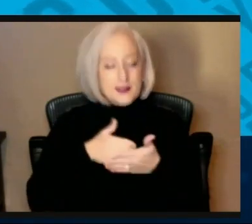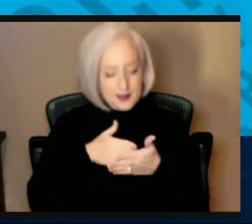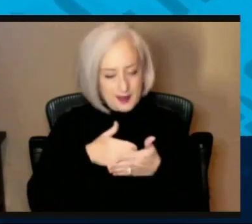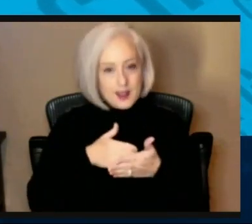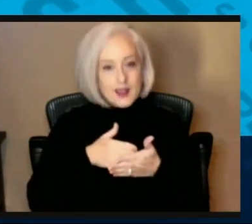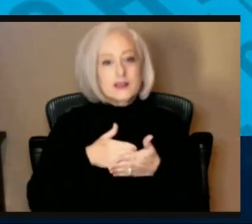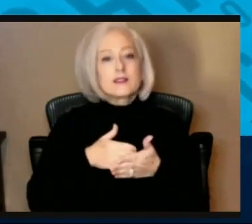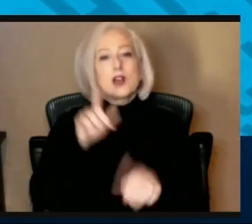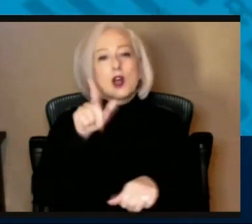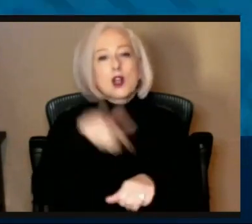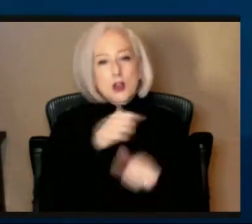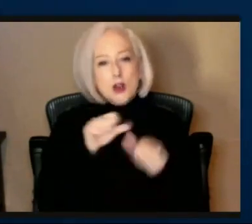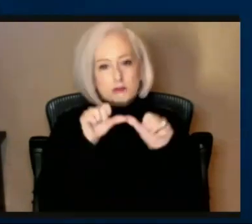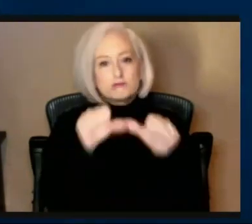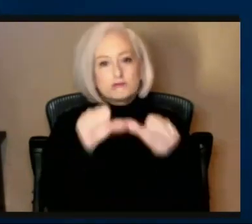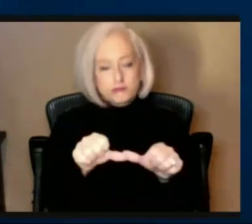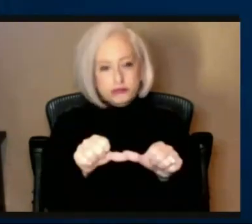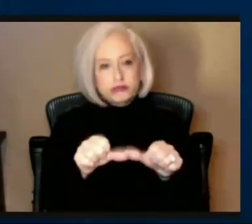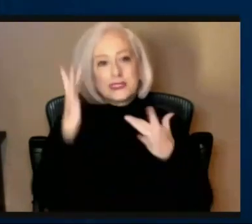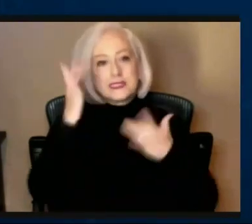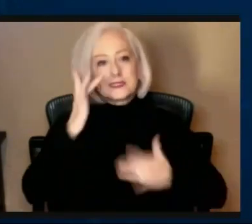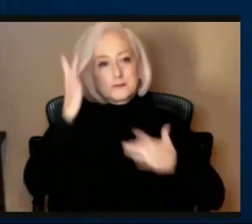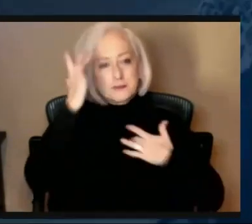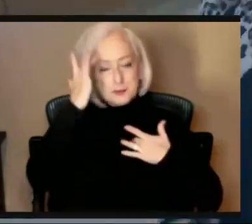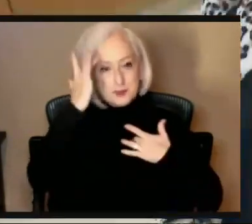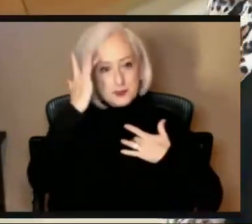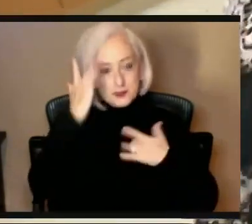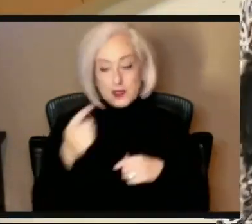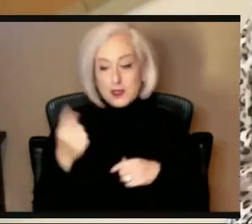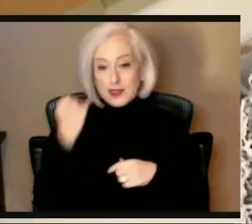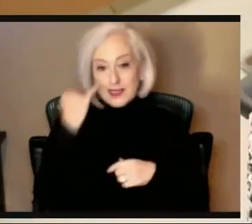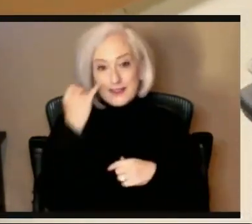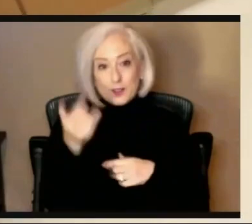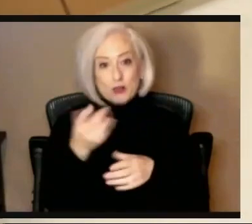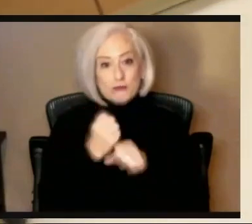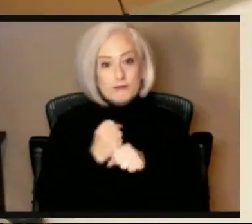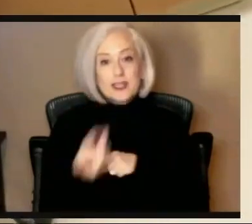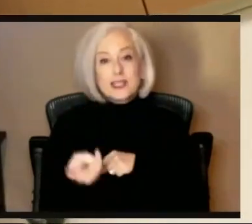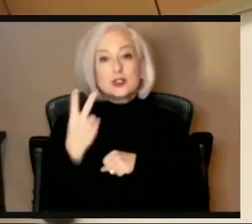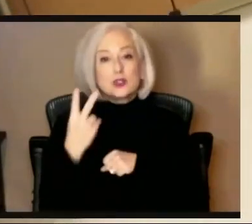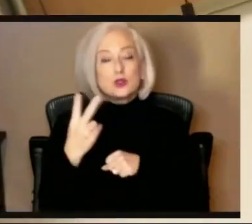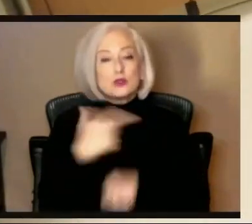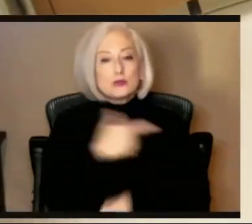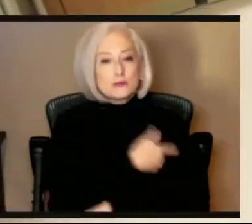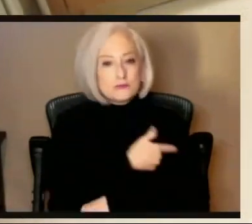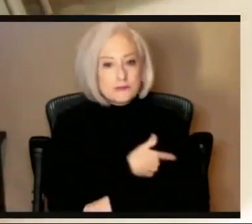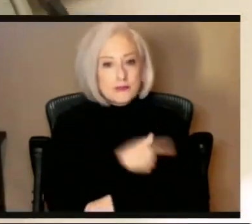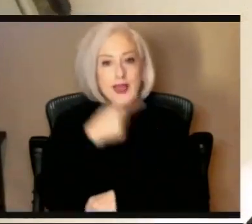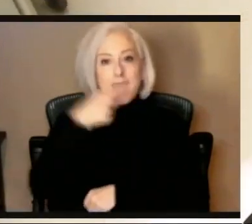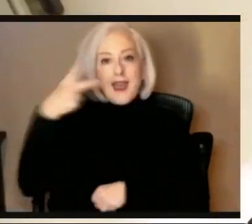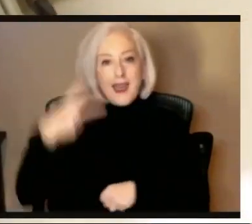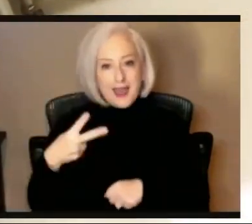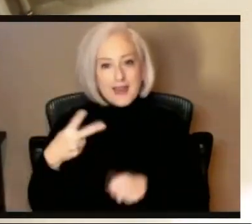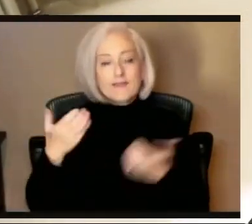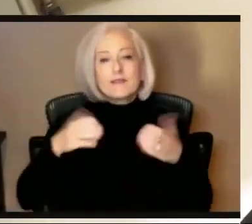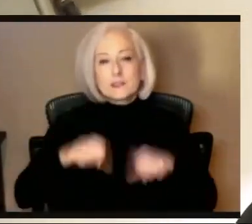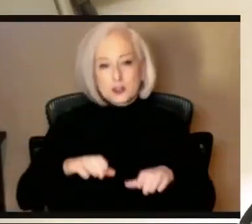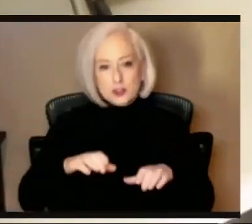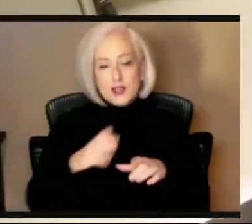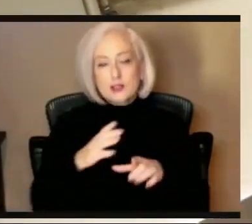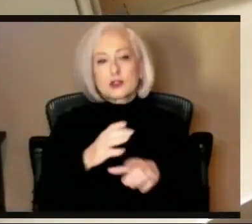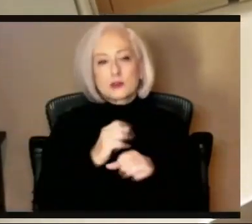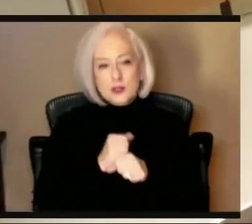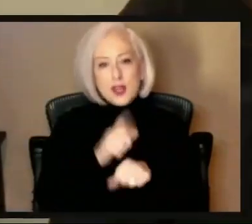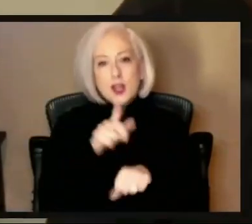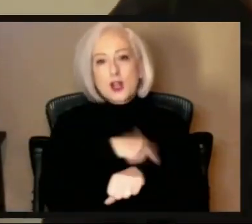In fact, researchers say those who received 2 doses of the vaccine were half as likely to develop COVID long haul. When it comes to